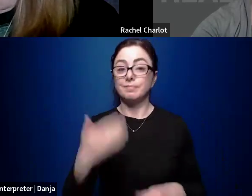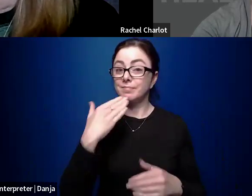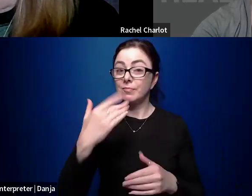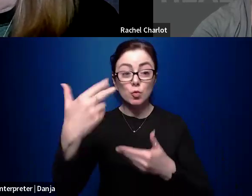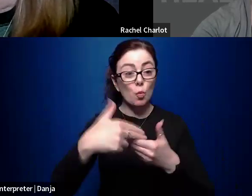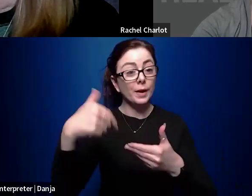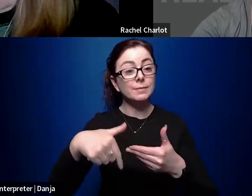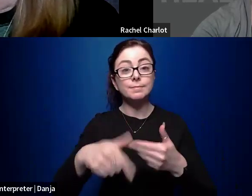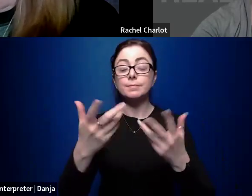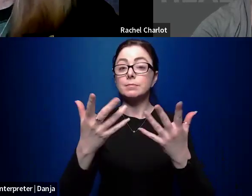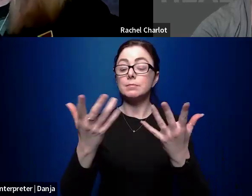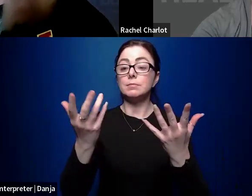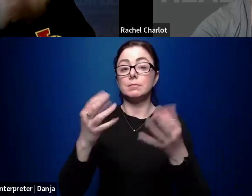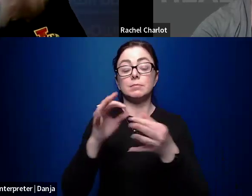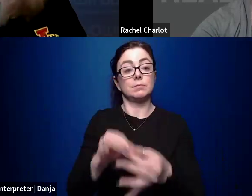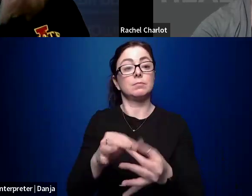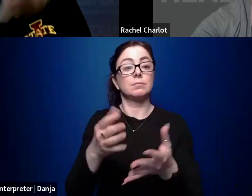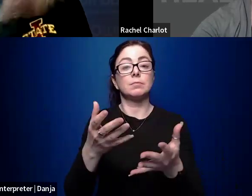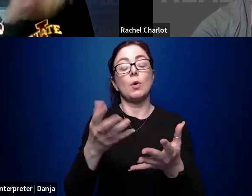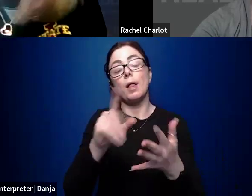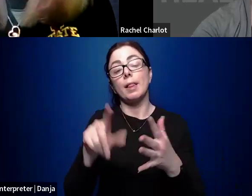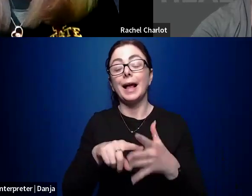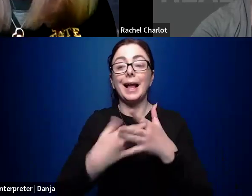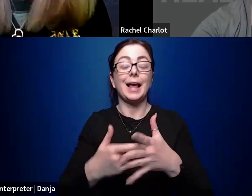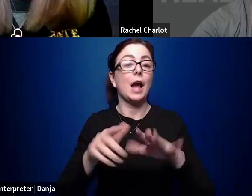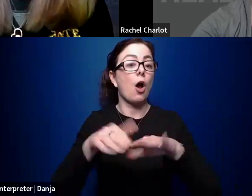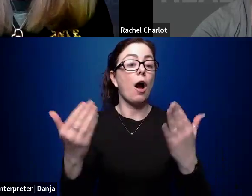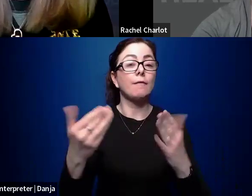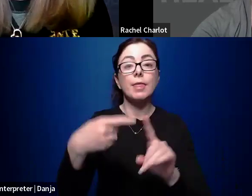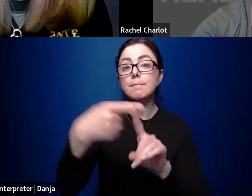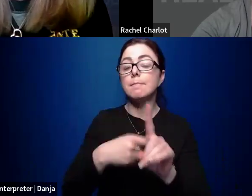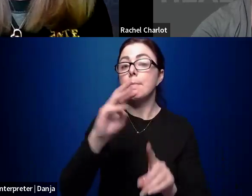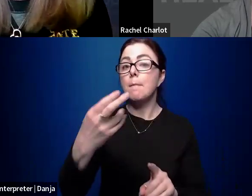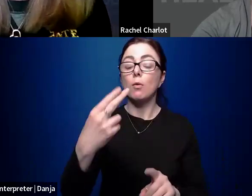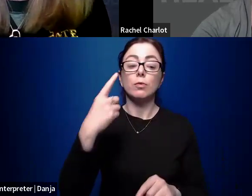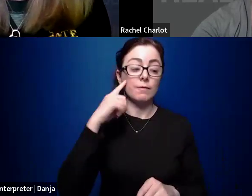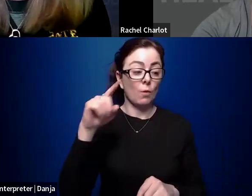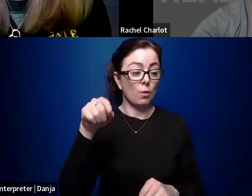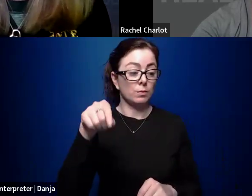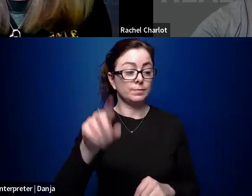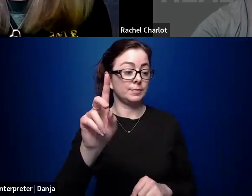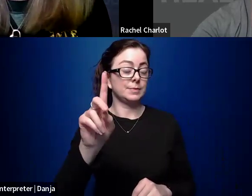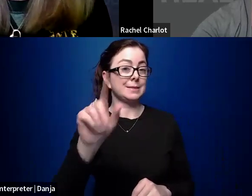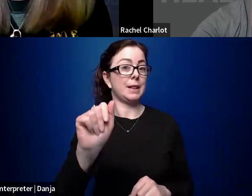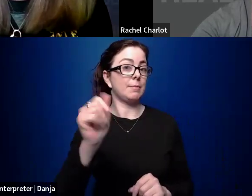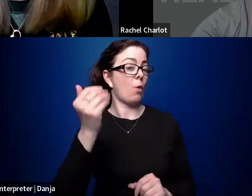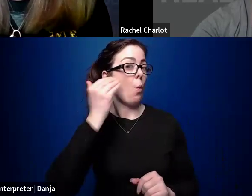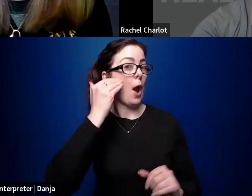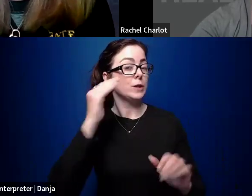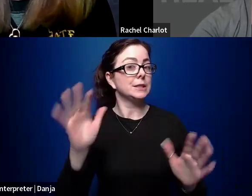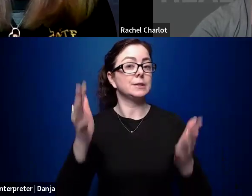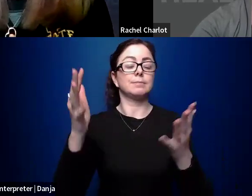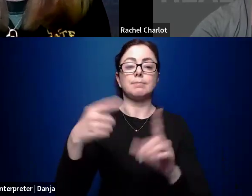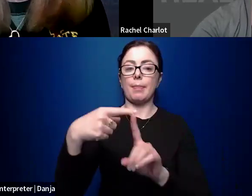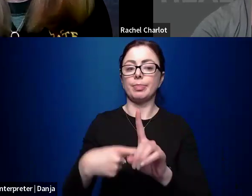for Developmental Disabilities Awareness Month, which takes place in March. And this year, the theme for this year's Developmental